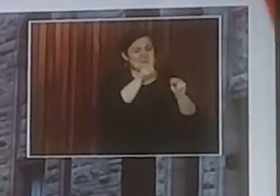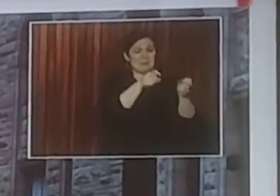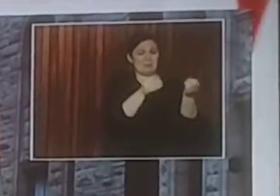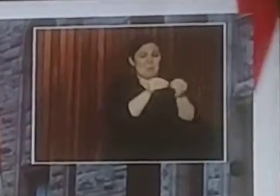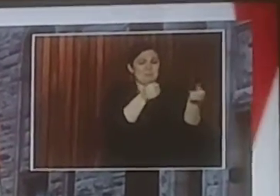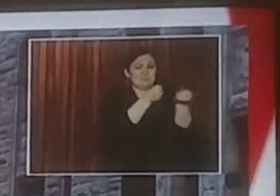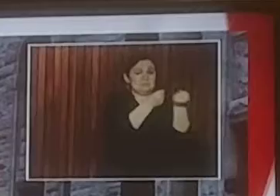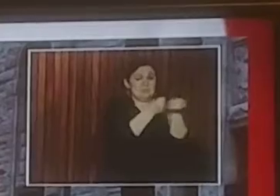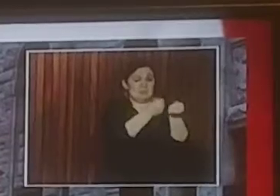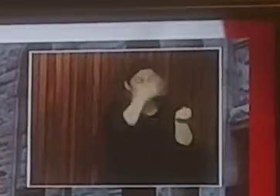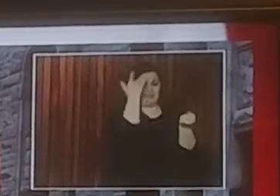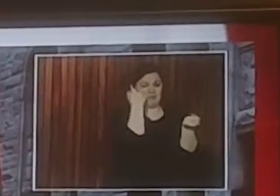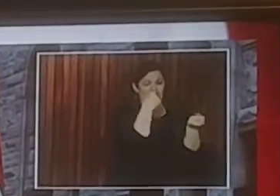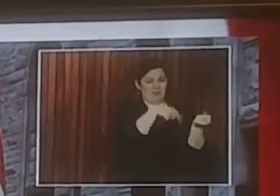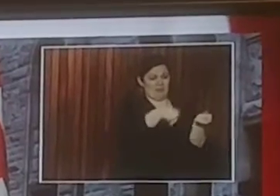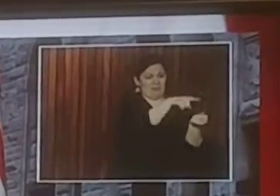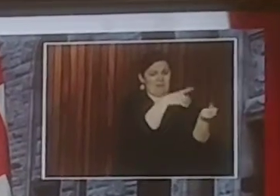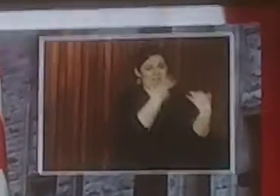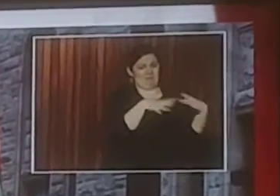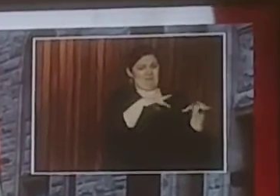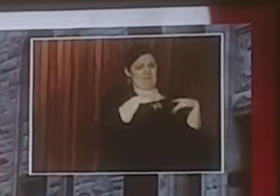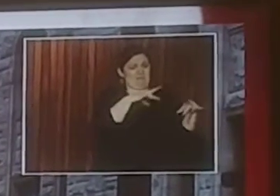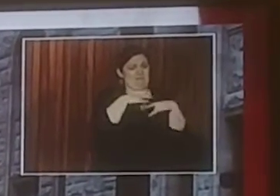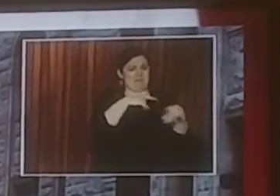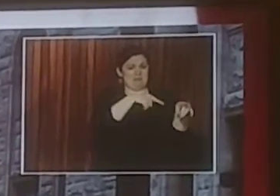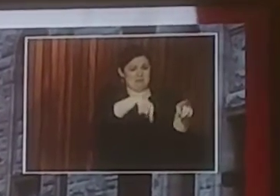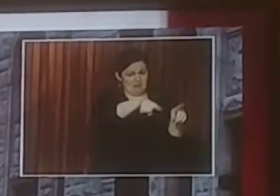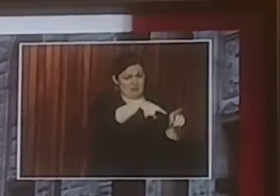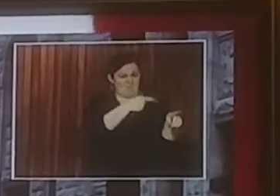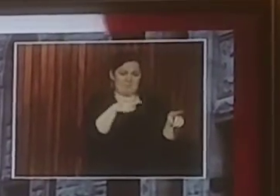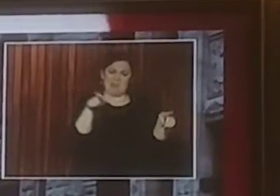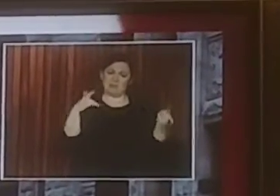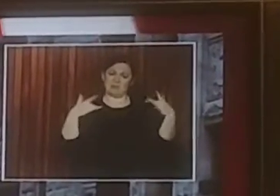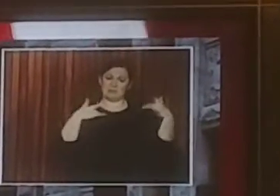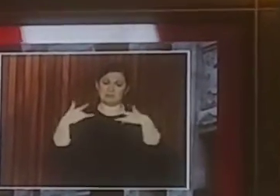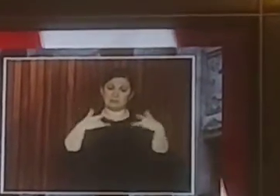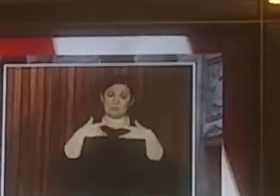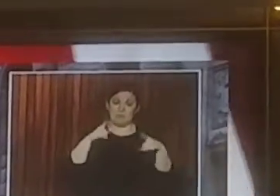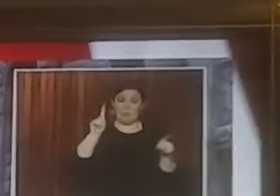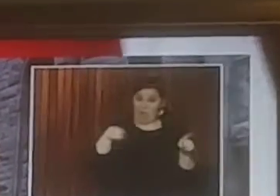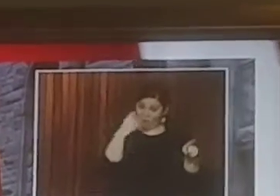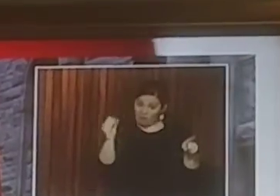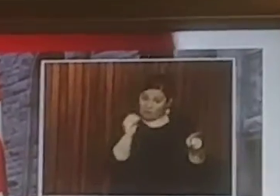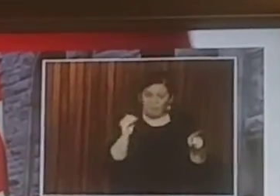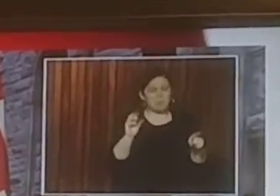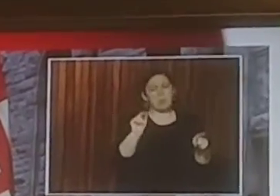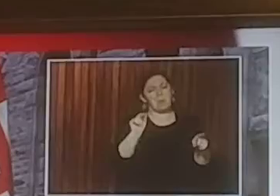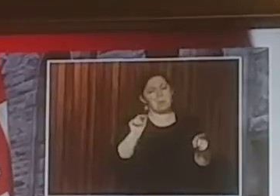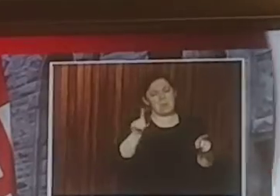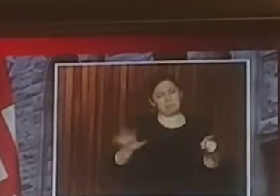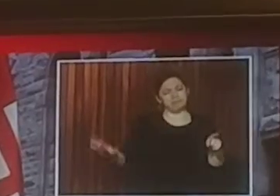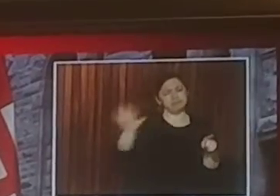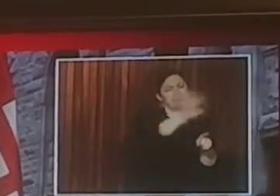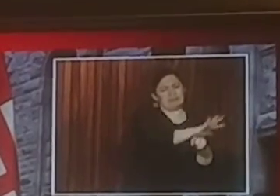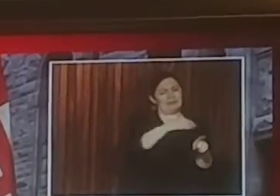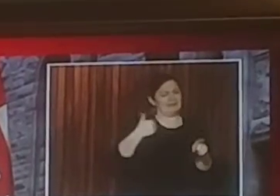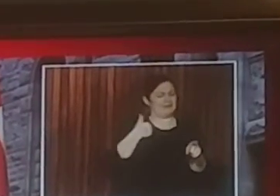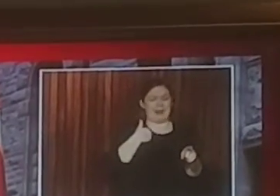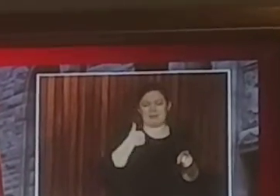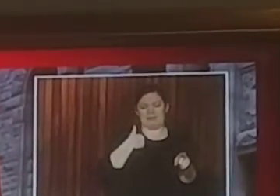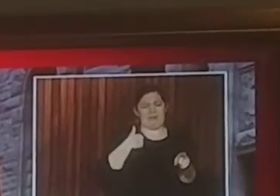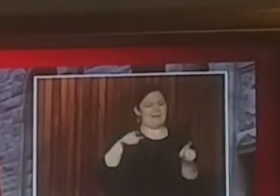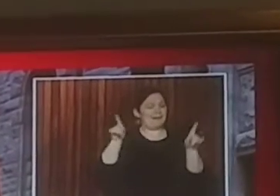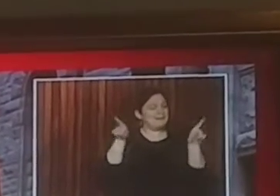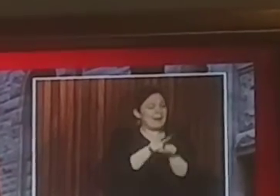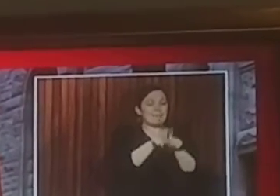continues to be a great concern, not for us only, all across Canada. And we're all struggling with those same issues. How do we really protect that very